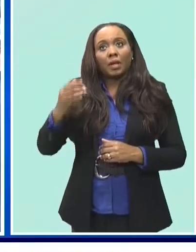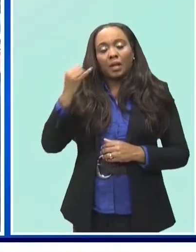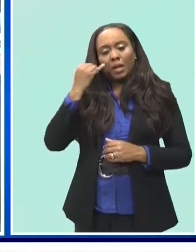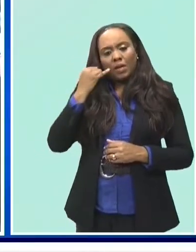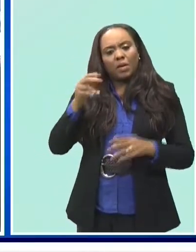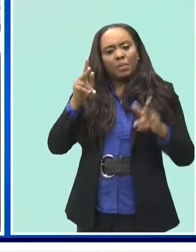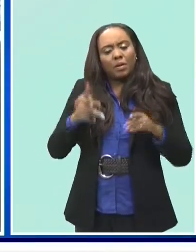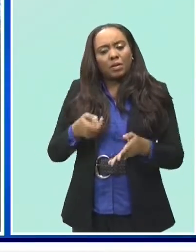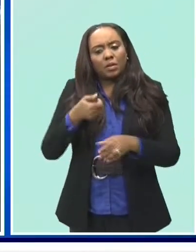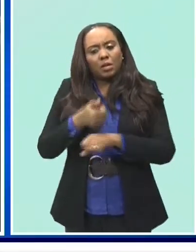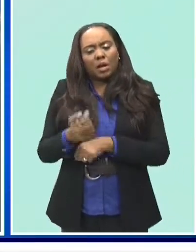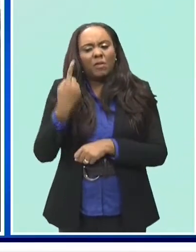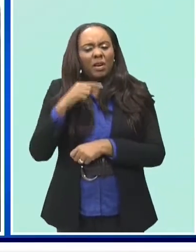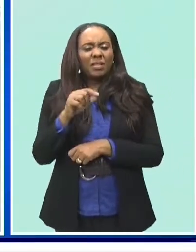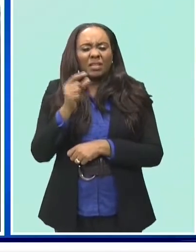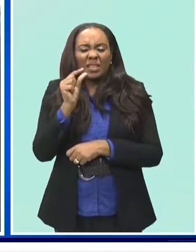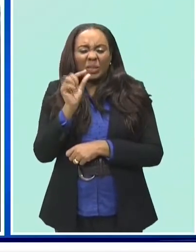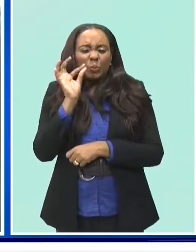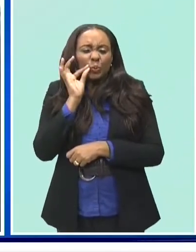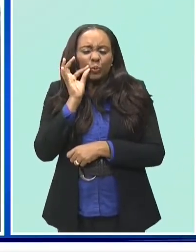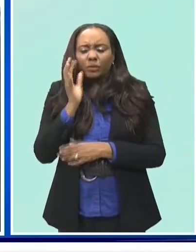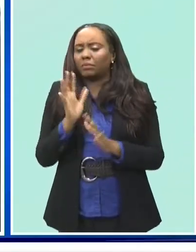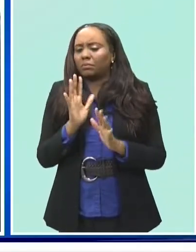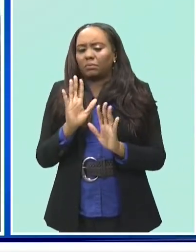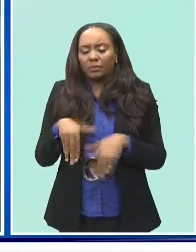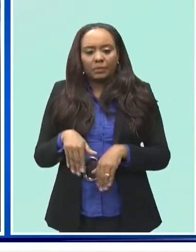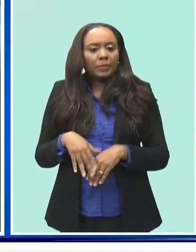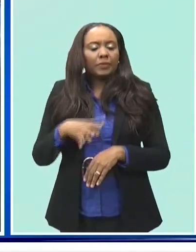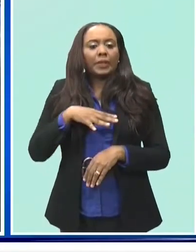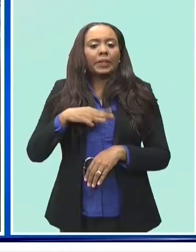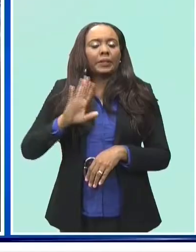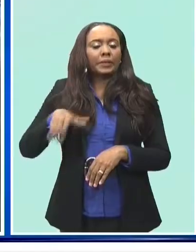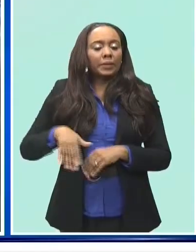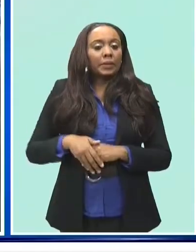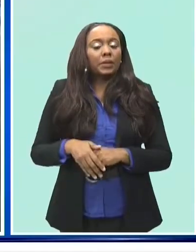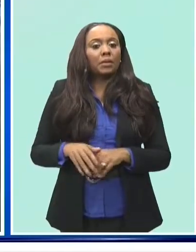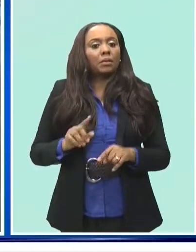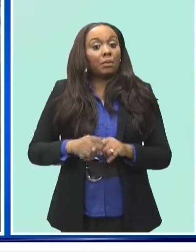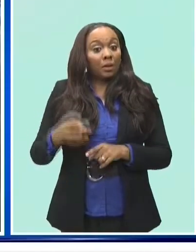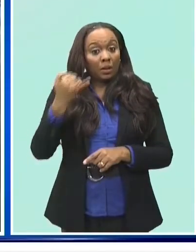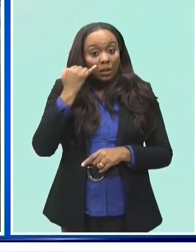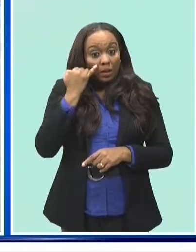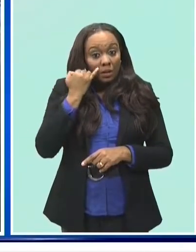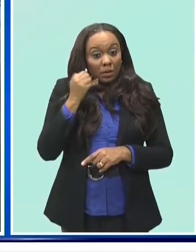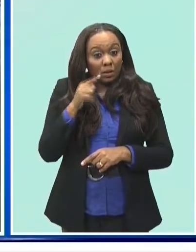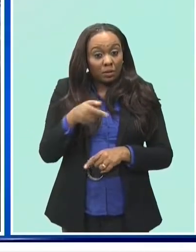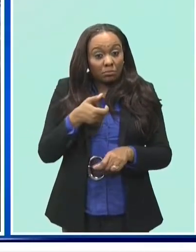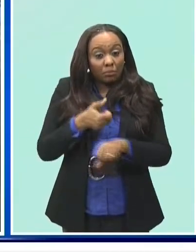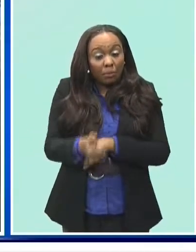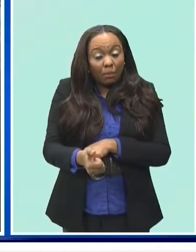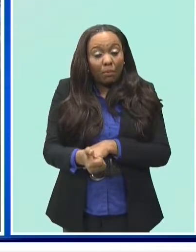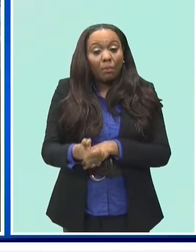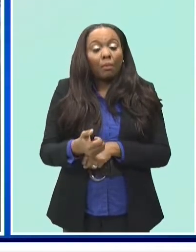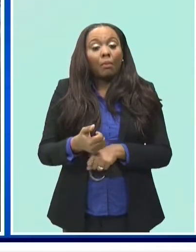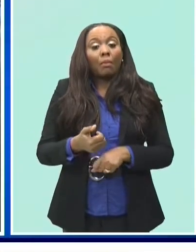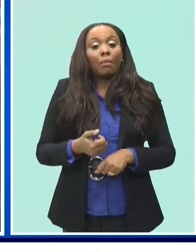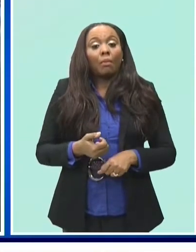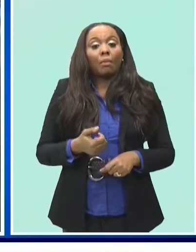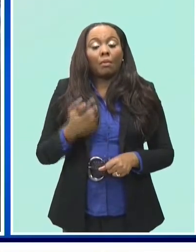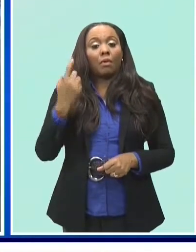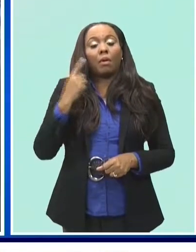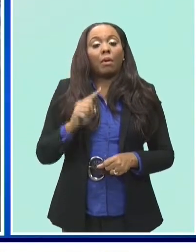will not be affected by this at all. On the other hand, a person who is charged and convicted with